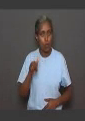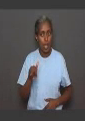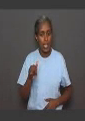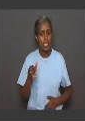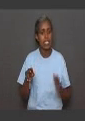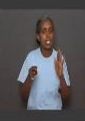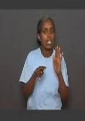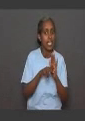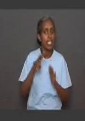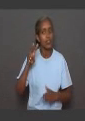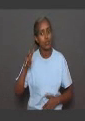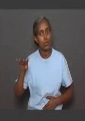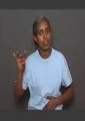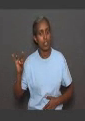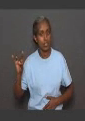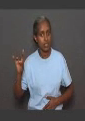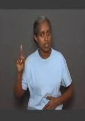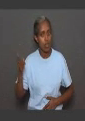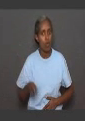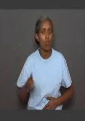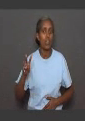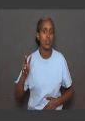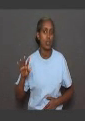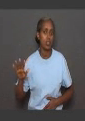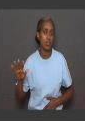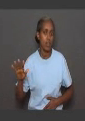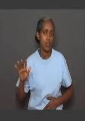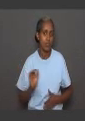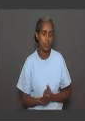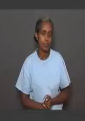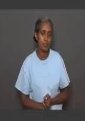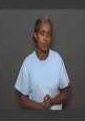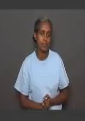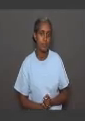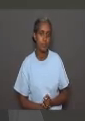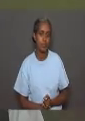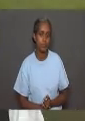is -28 over 25.